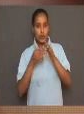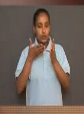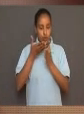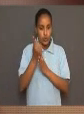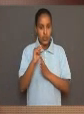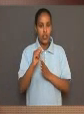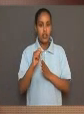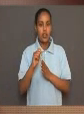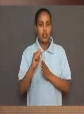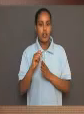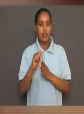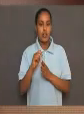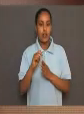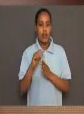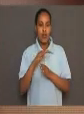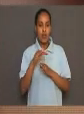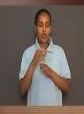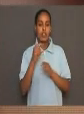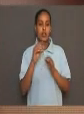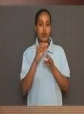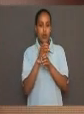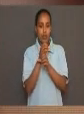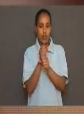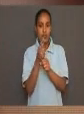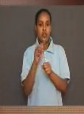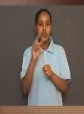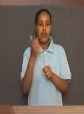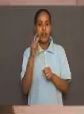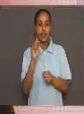the tower and over the contents of the vat.